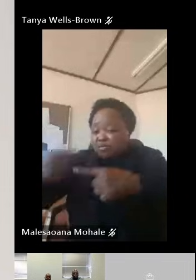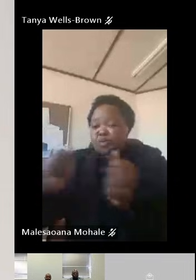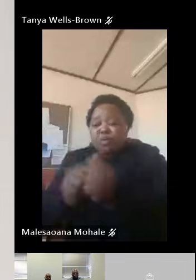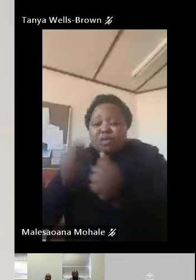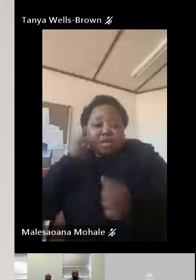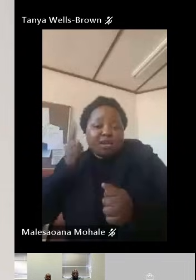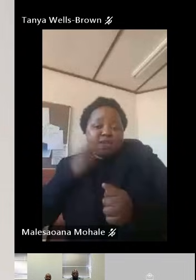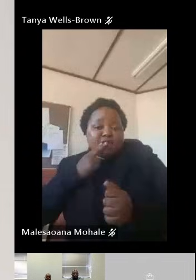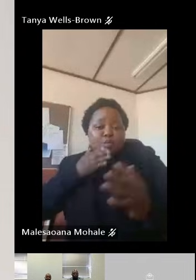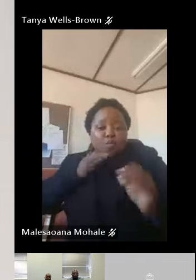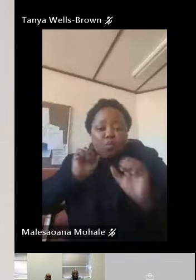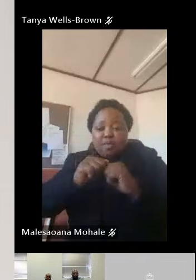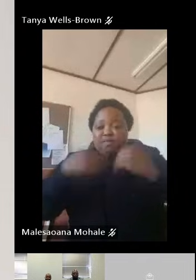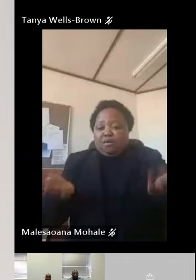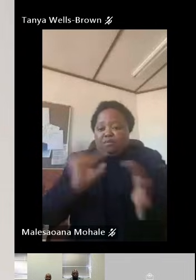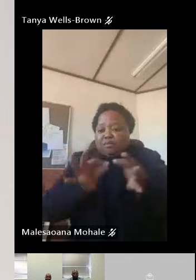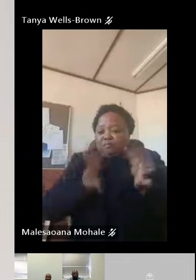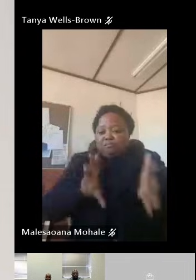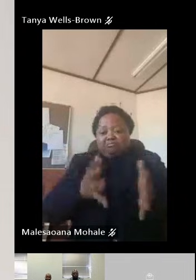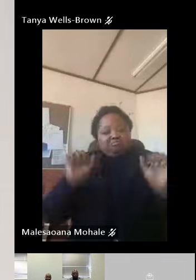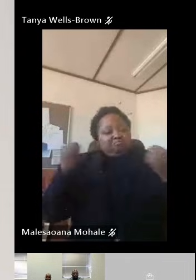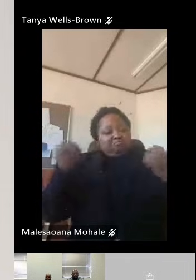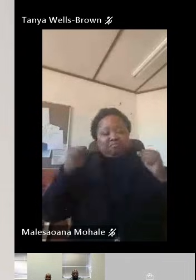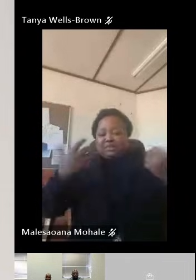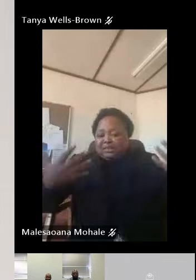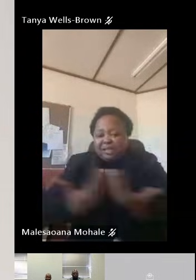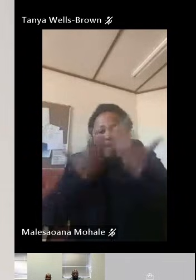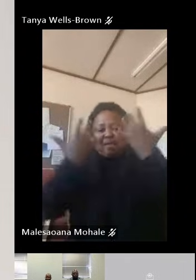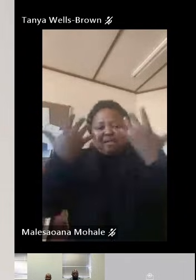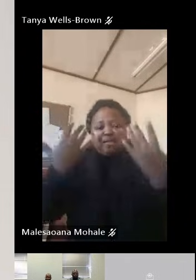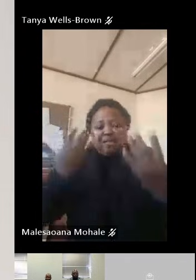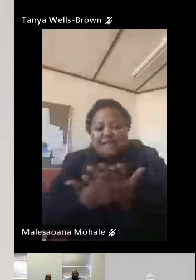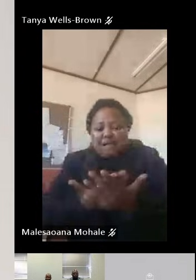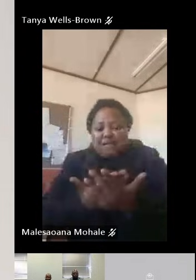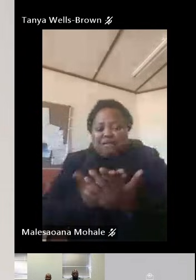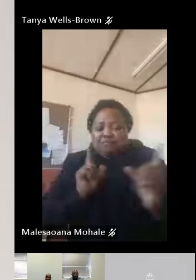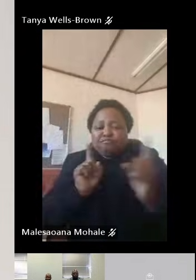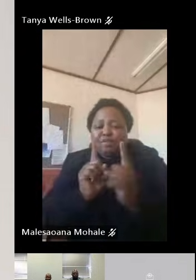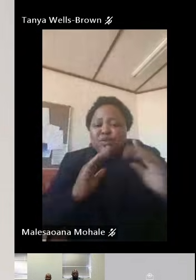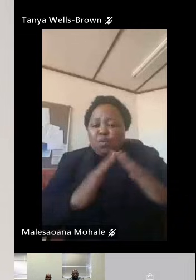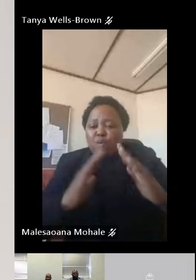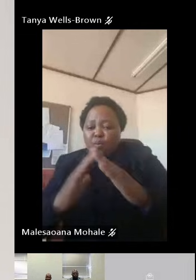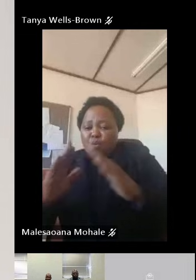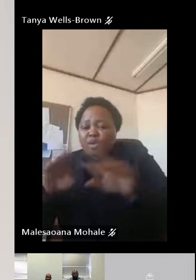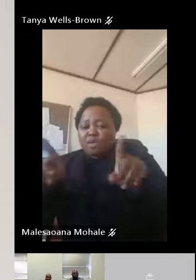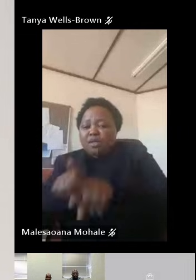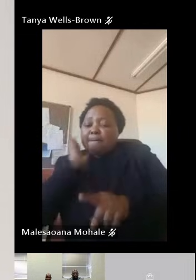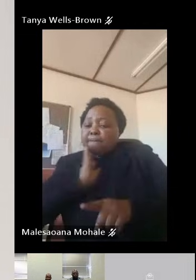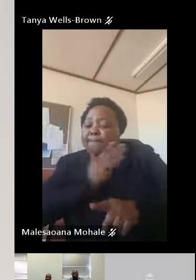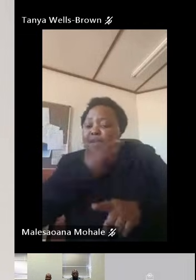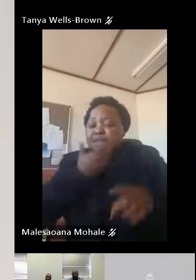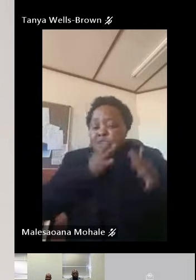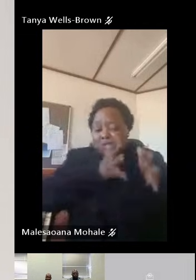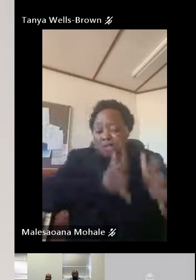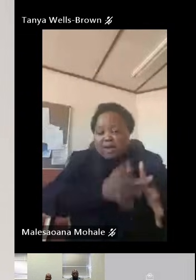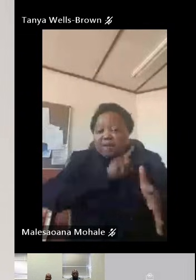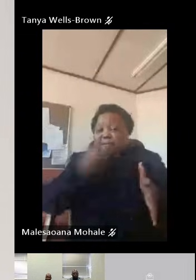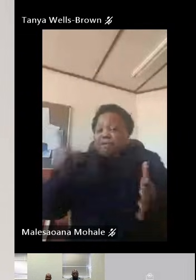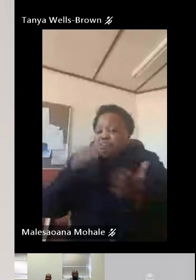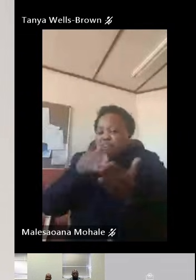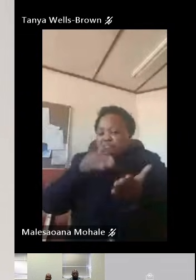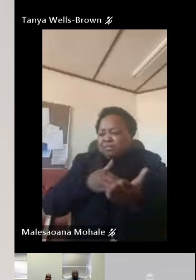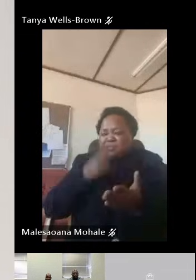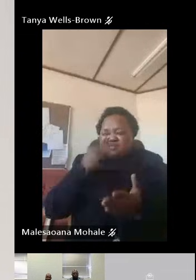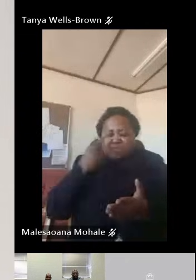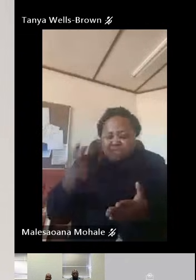maybe can relate to the challenge of going out to the community and to the beneficiaries. And when the beneficiaries come, we find those that